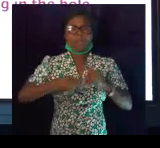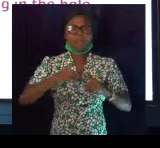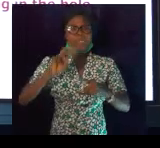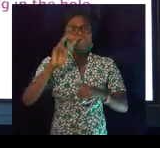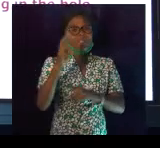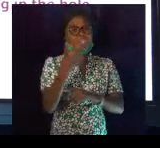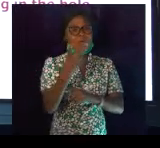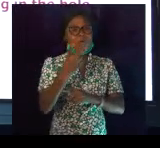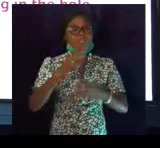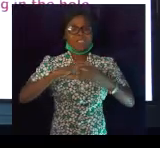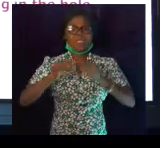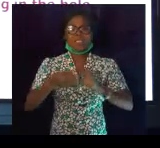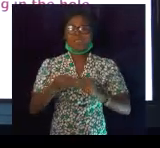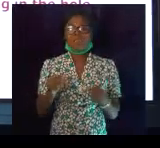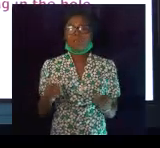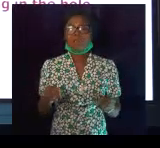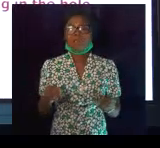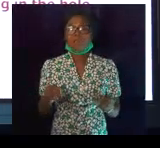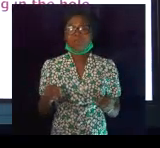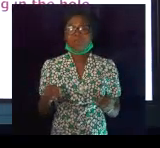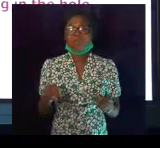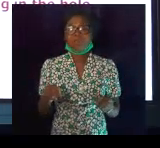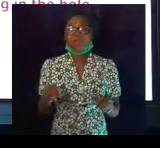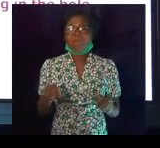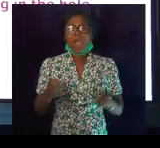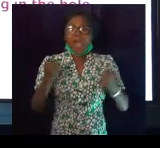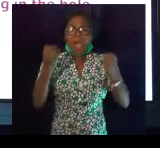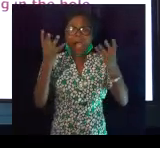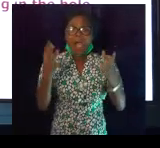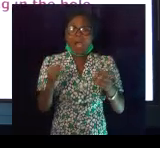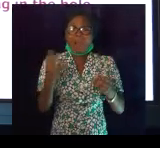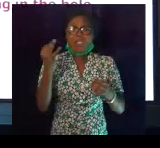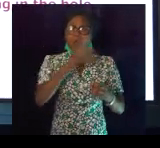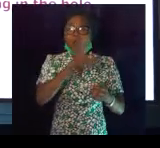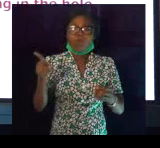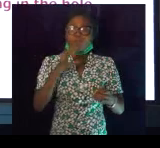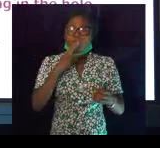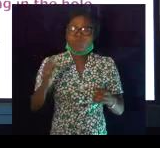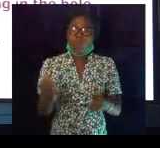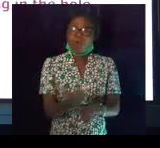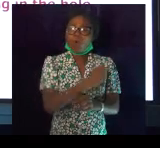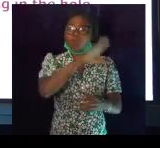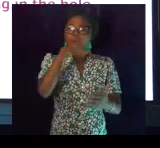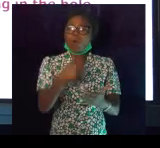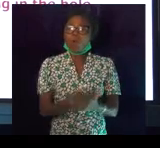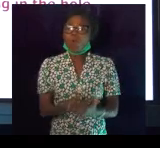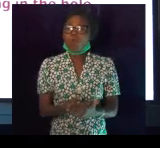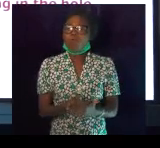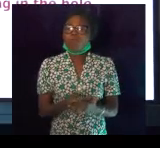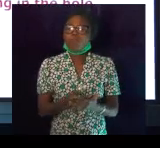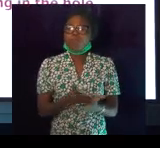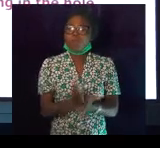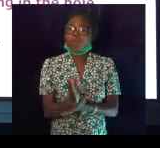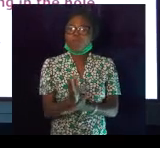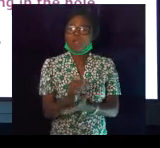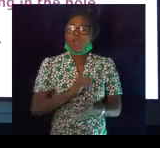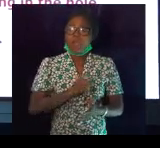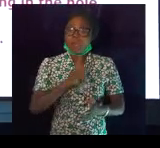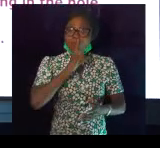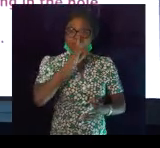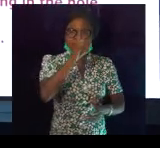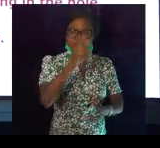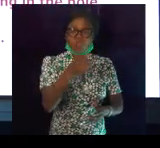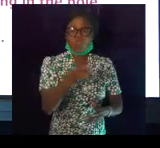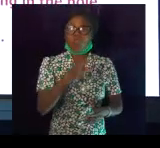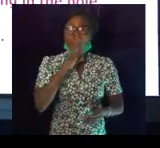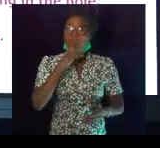friends. The second sentence. How many of you got everything correctly? I